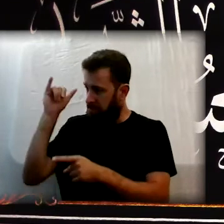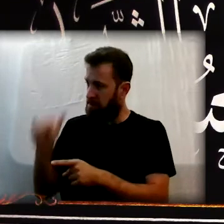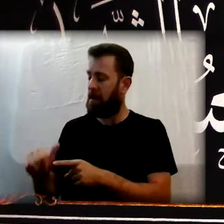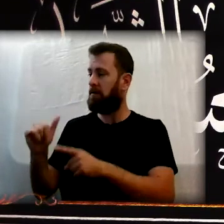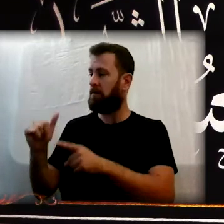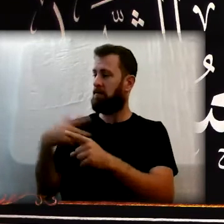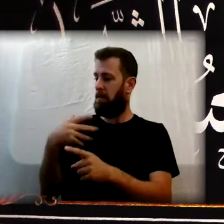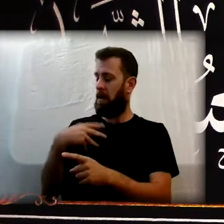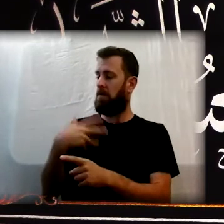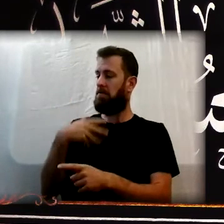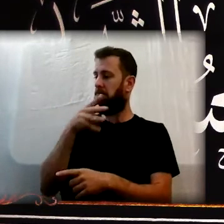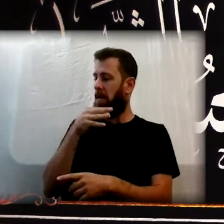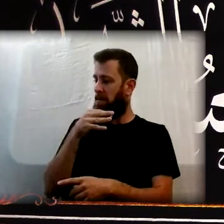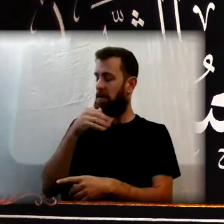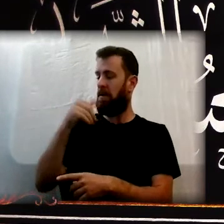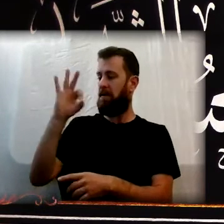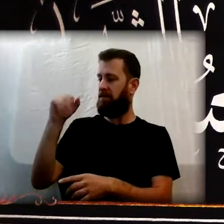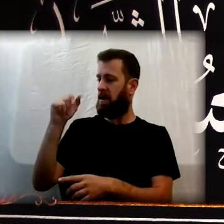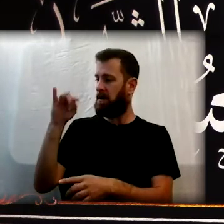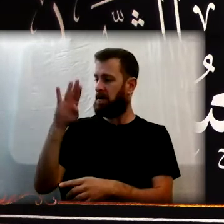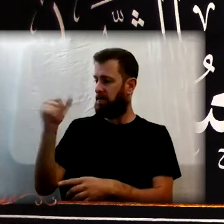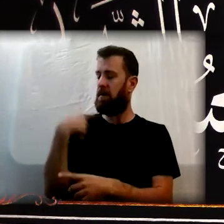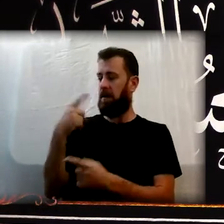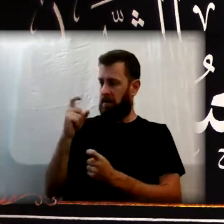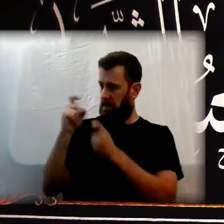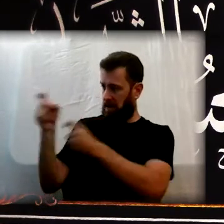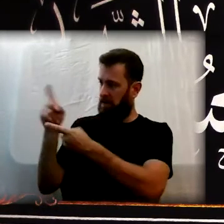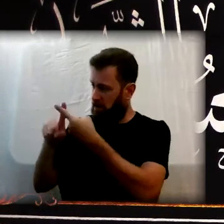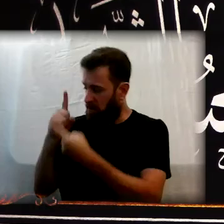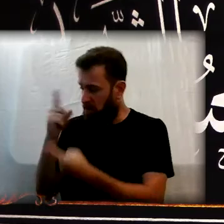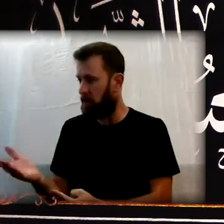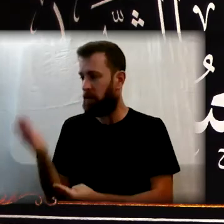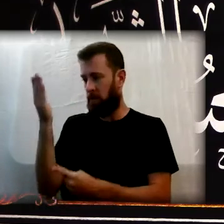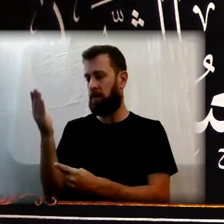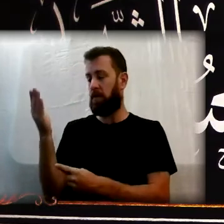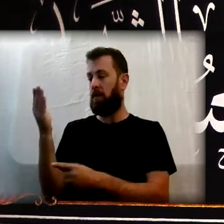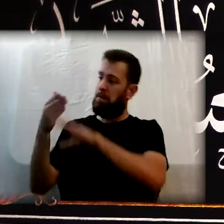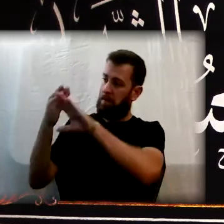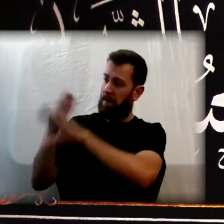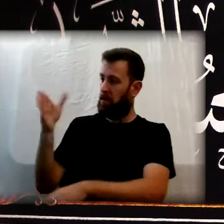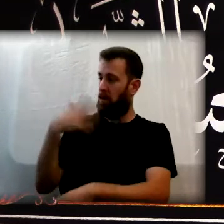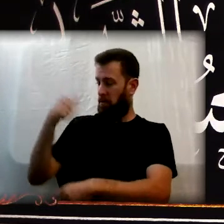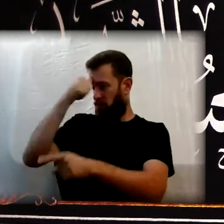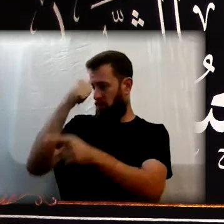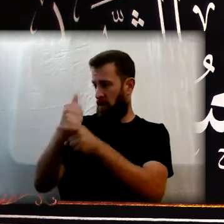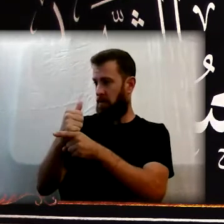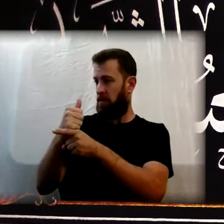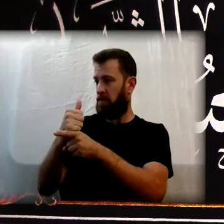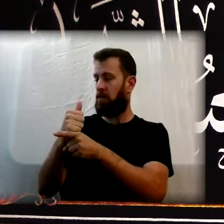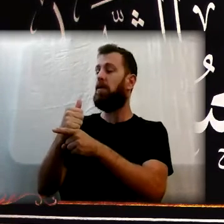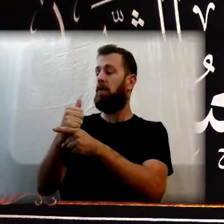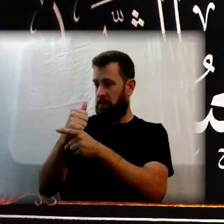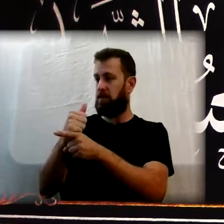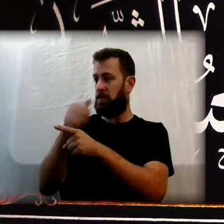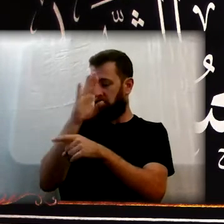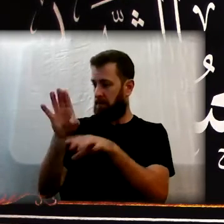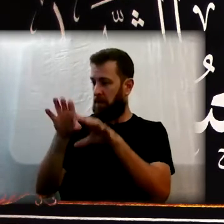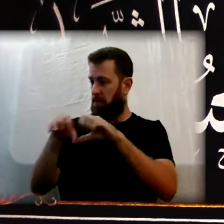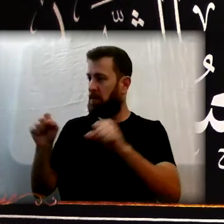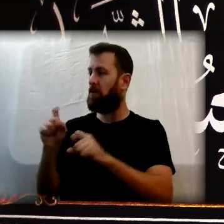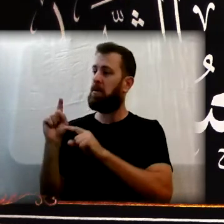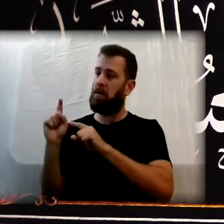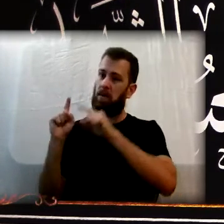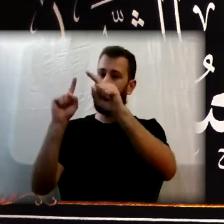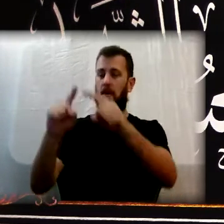the wasiyah of my mother Fatima." And she said that before your brother Hussein goes into the